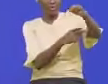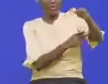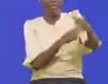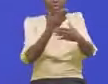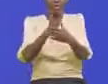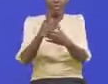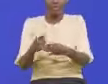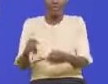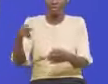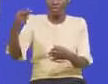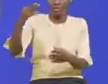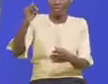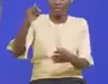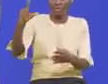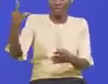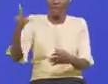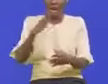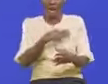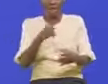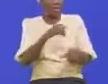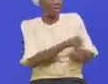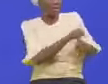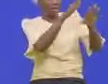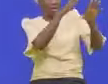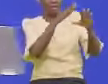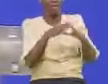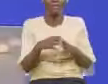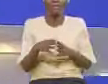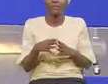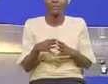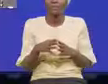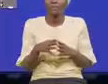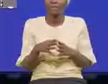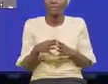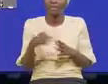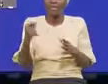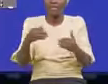Egogro ale gbegbe bena womatea sandi awɔ pɔn nɛ o.